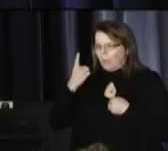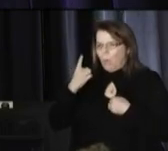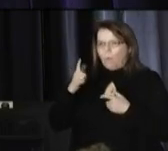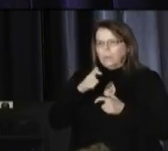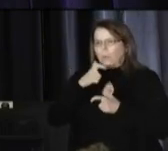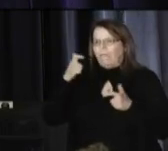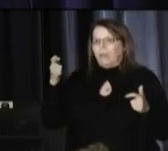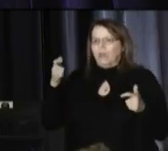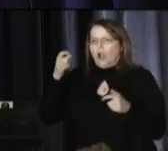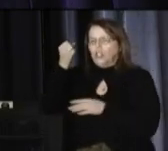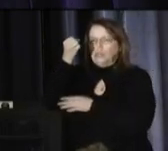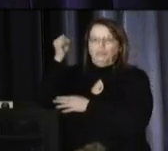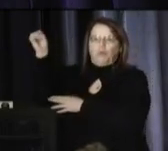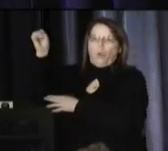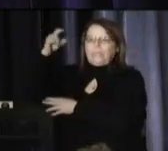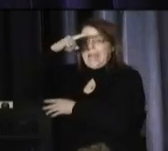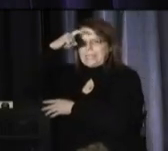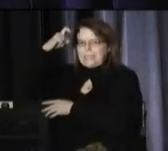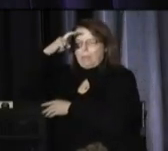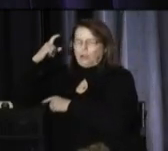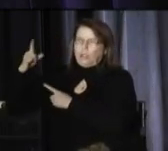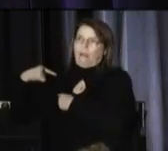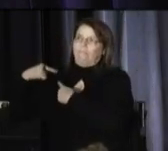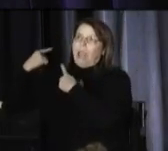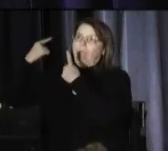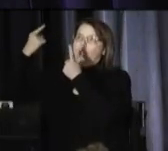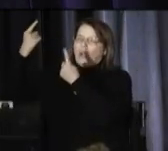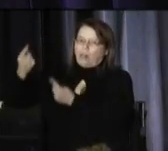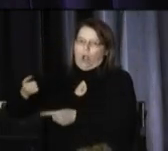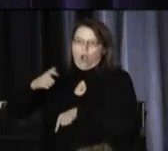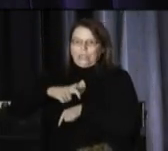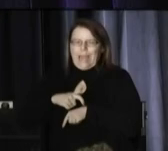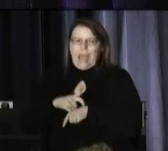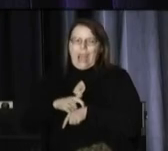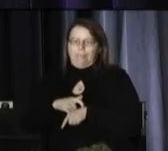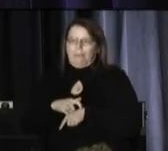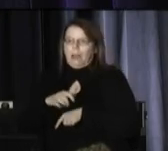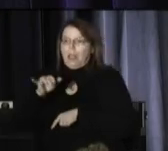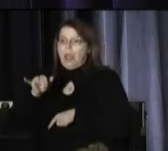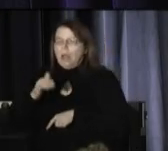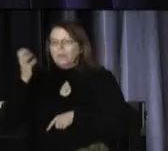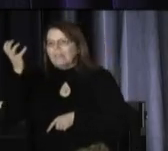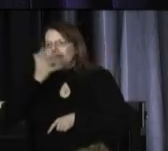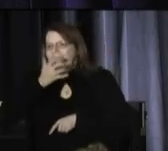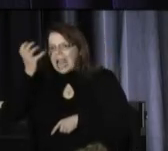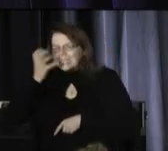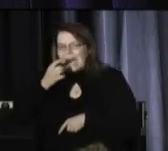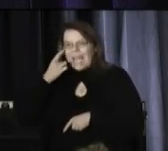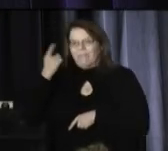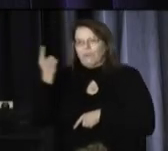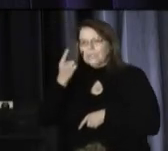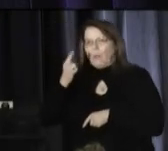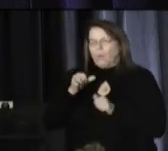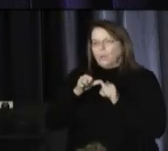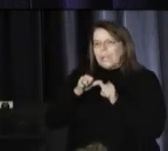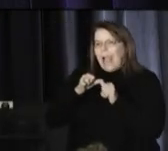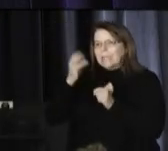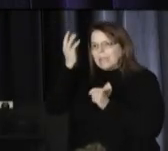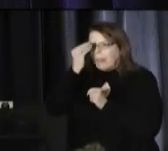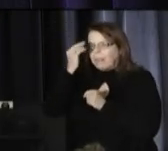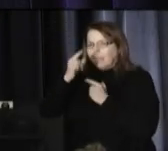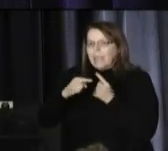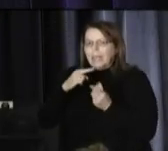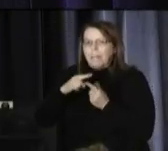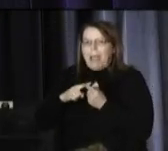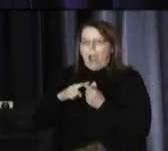largest protest summers that we've seen in a very long time. And it was fascinating for someone who is constantly thinking about